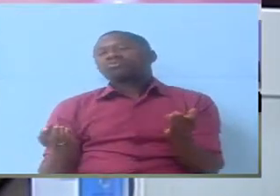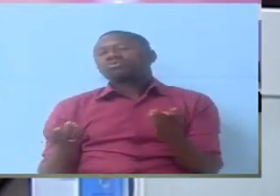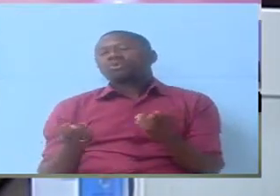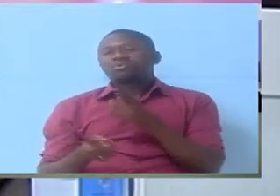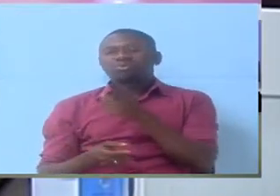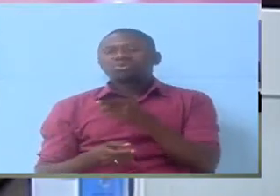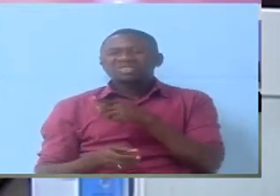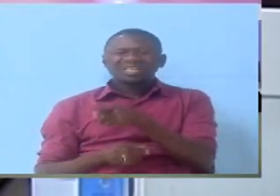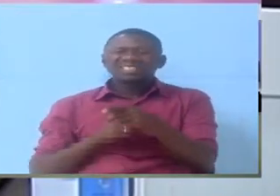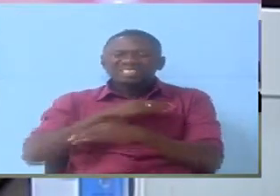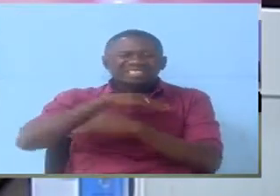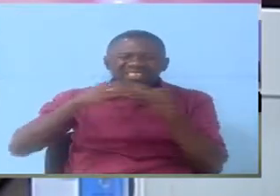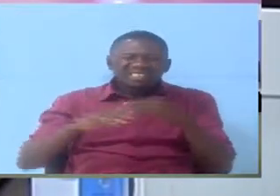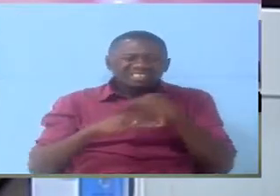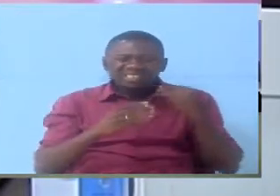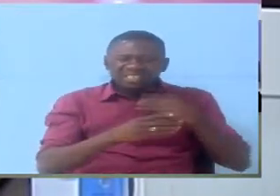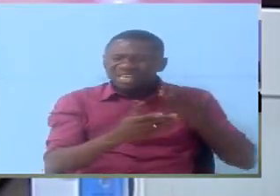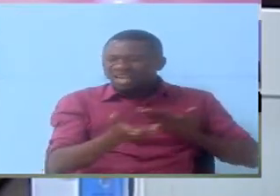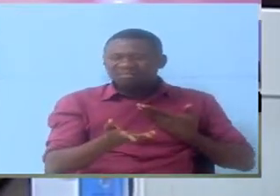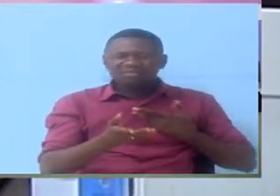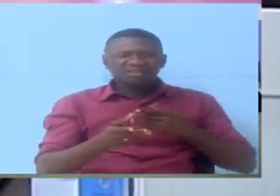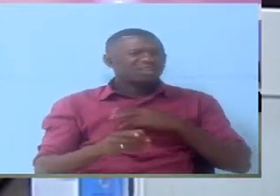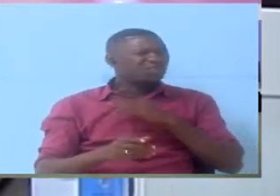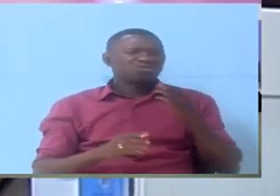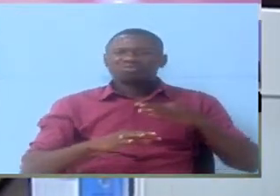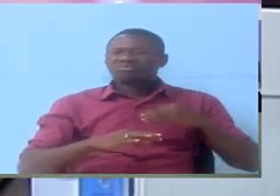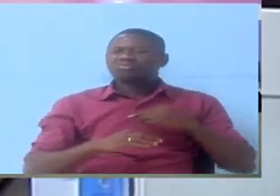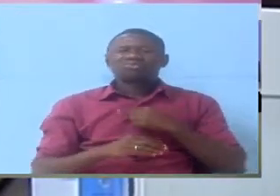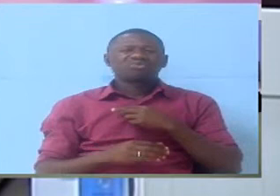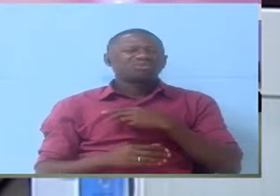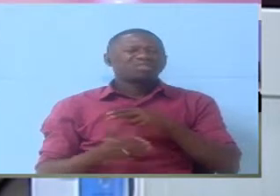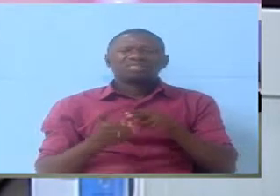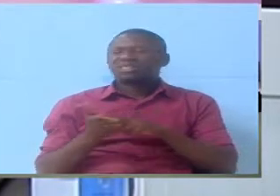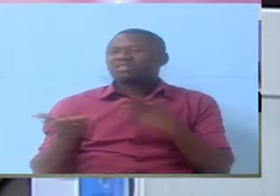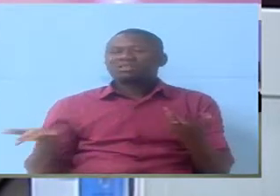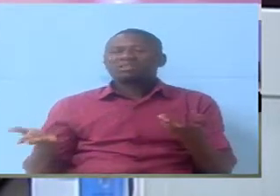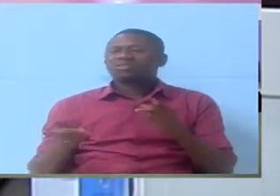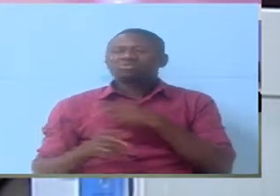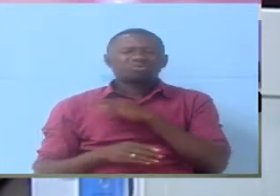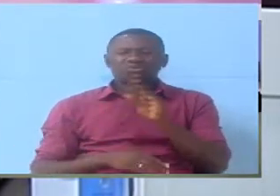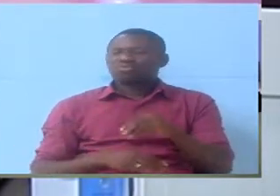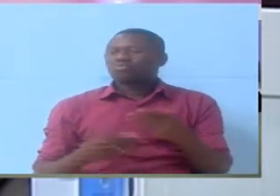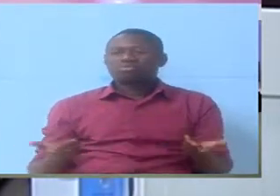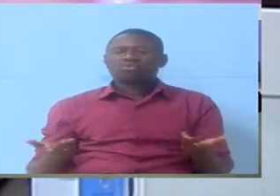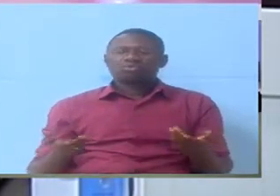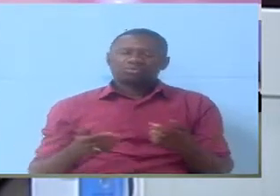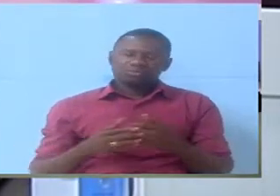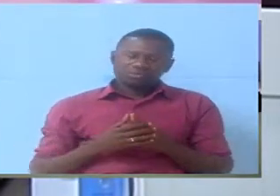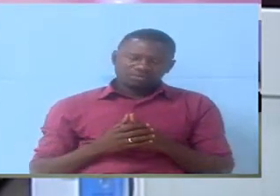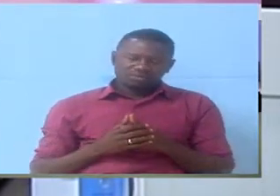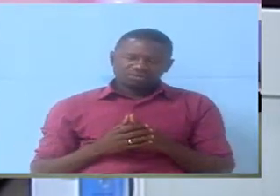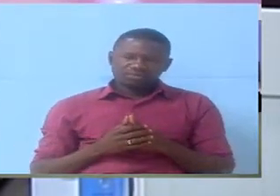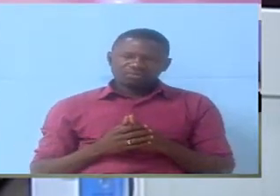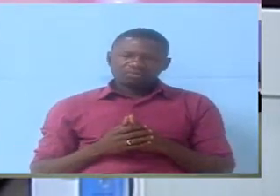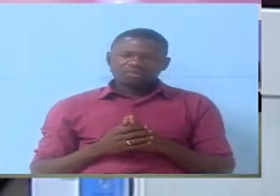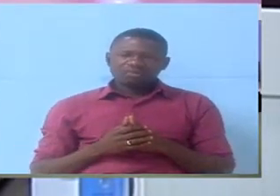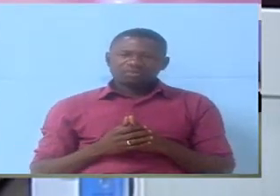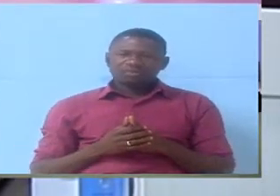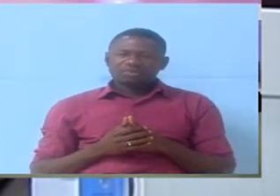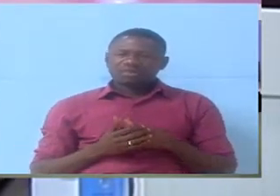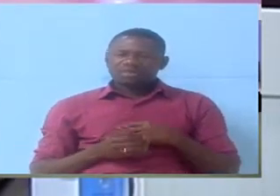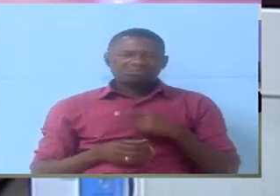nyim farulo aman nyang kela. They were very unnecessary. Aman nyang kela fereng. And would you call it an intelligence